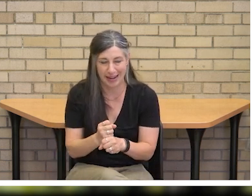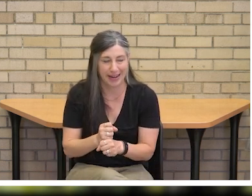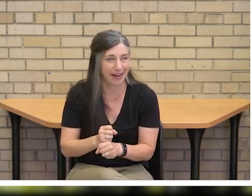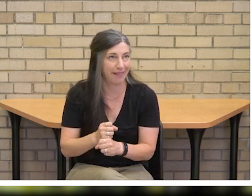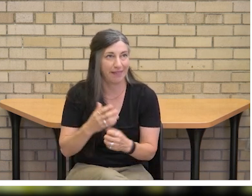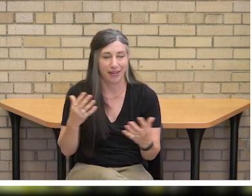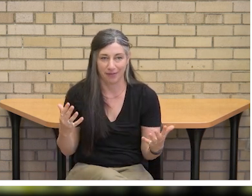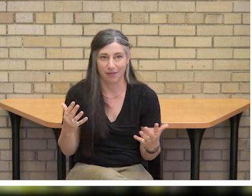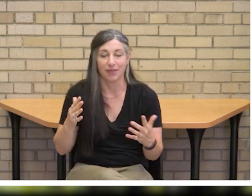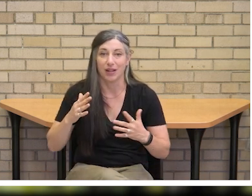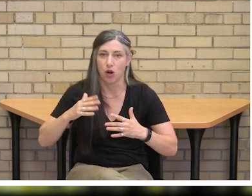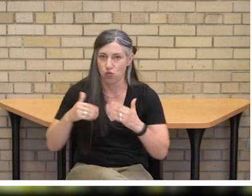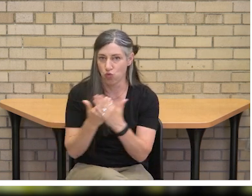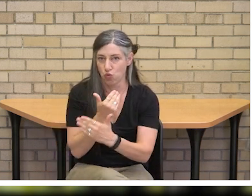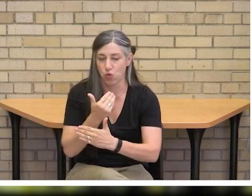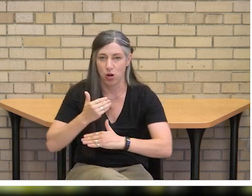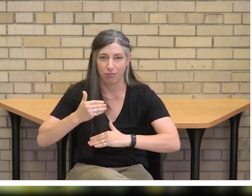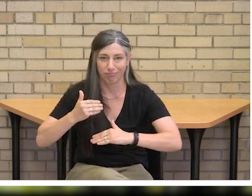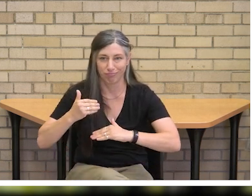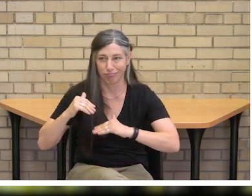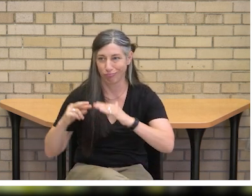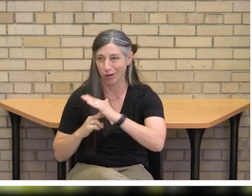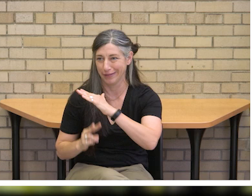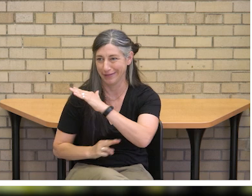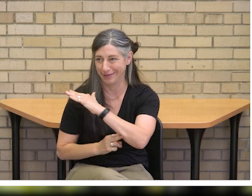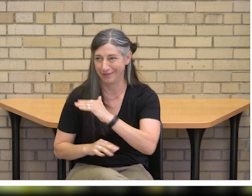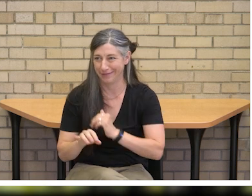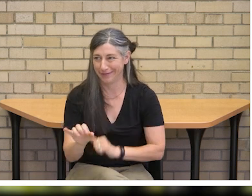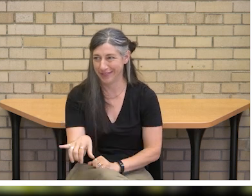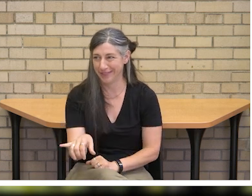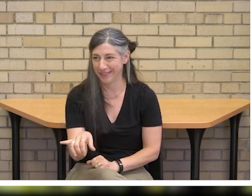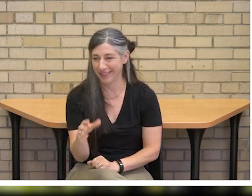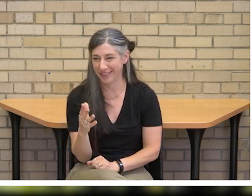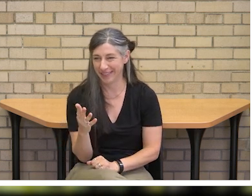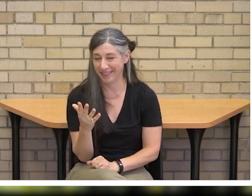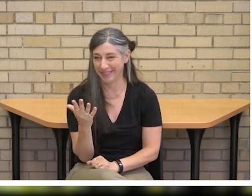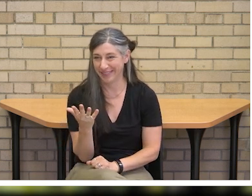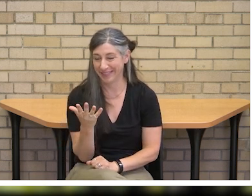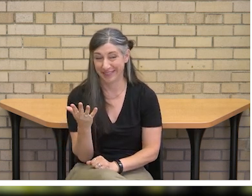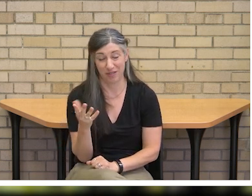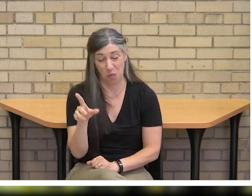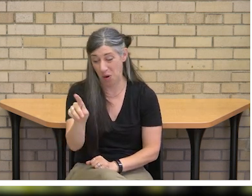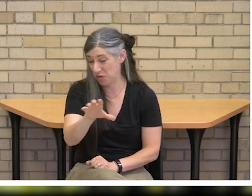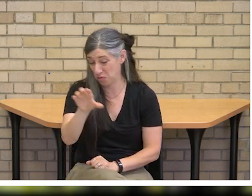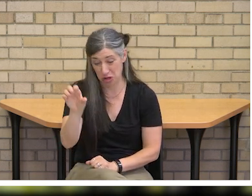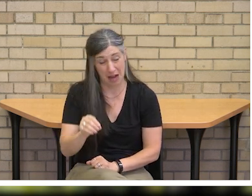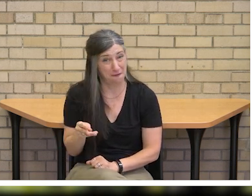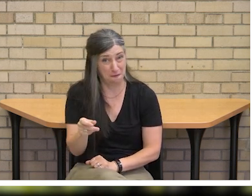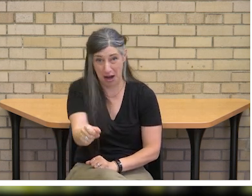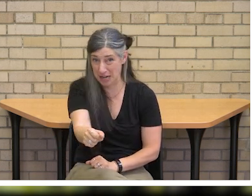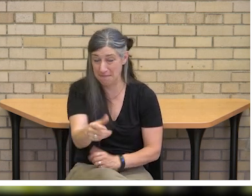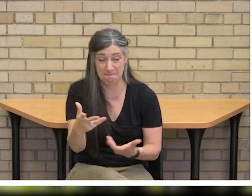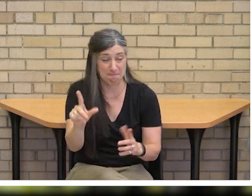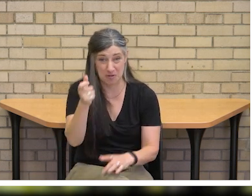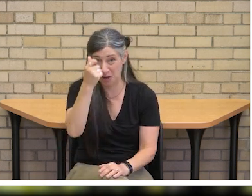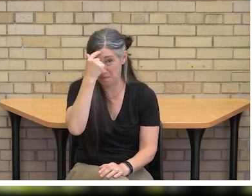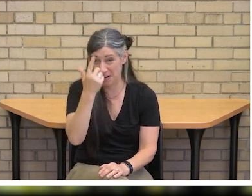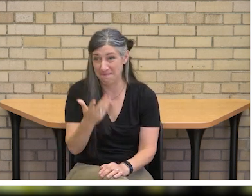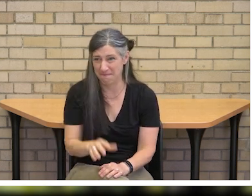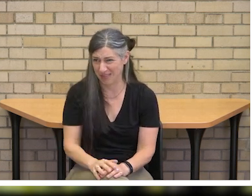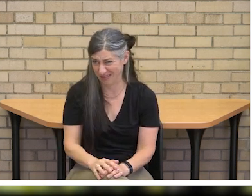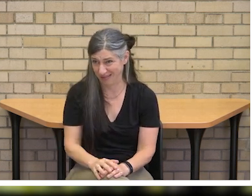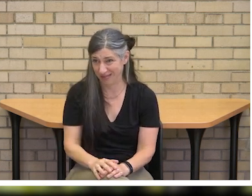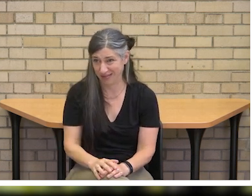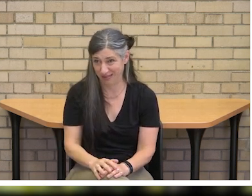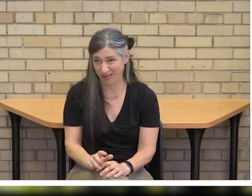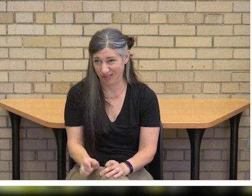rehabilitated structure, and that's 100% federally funded. So